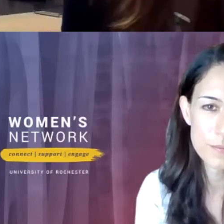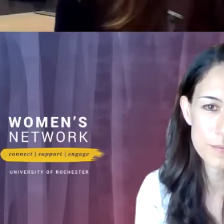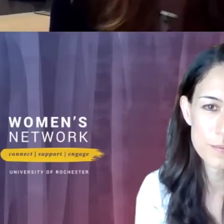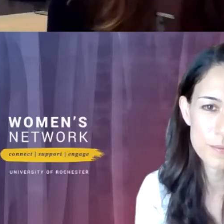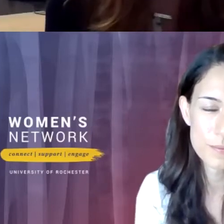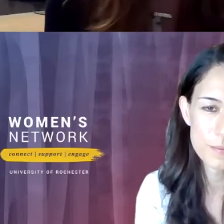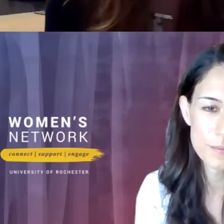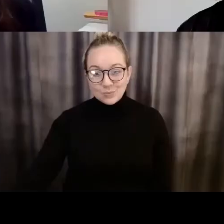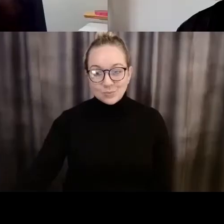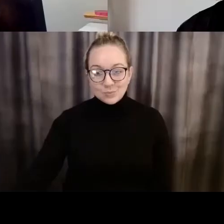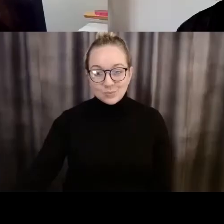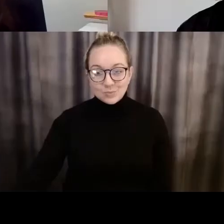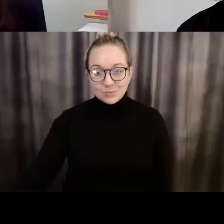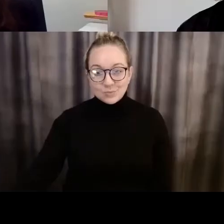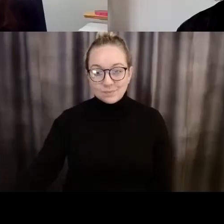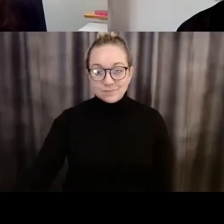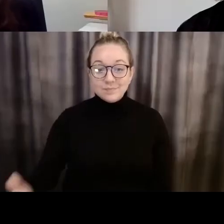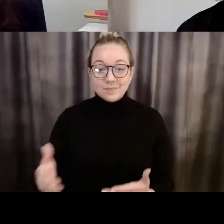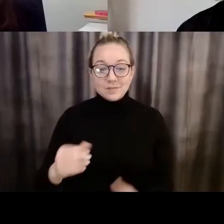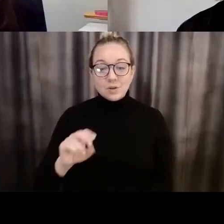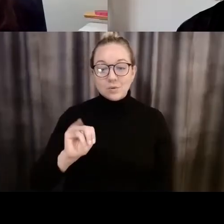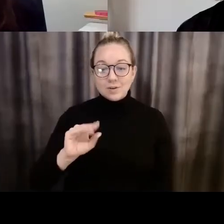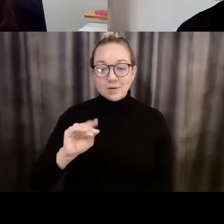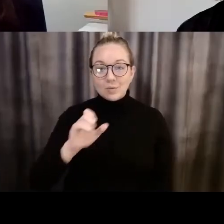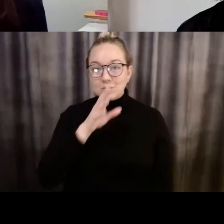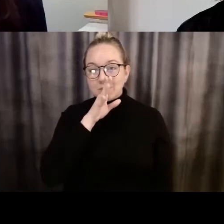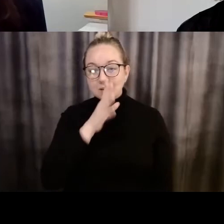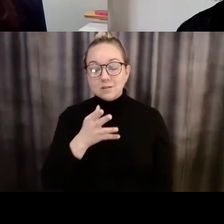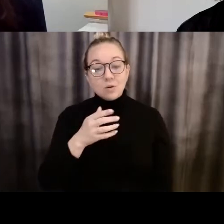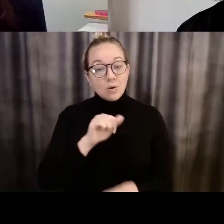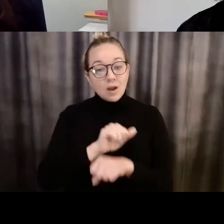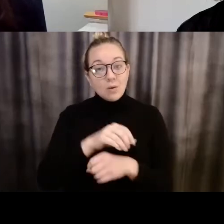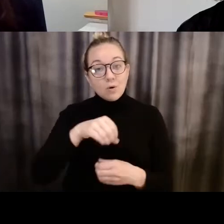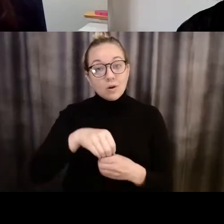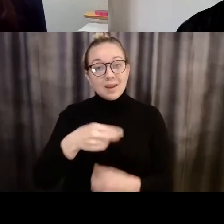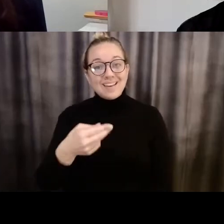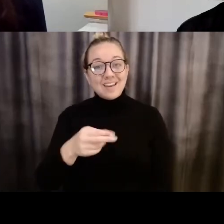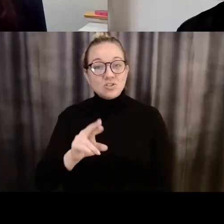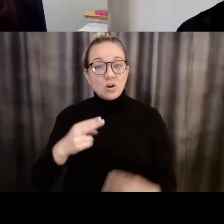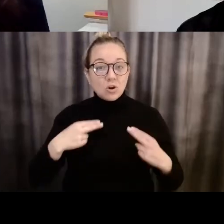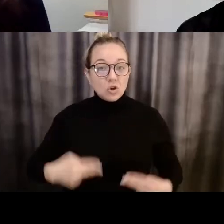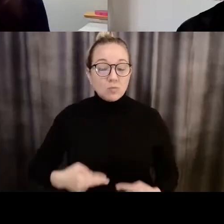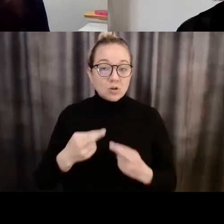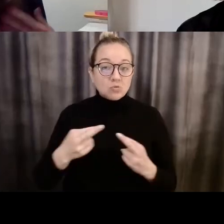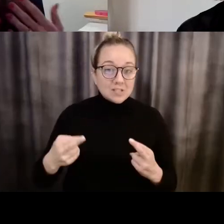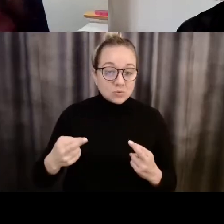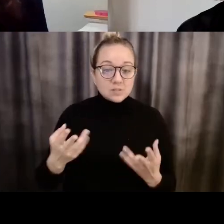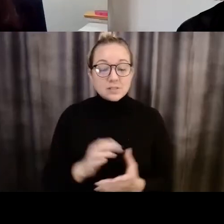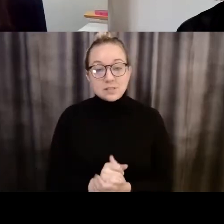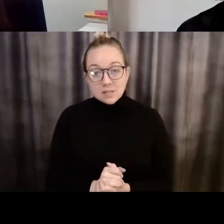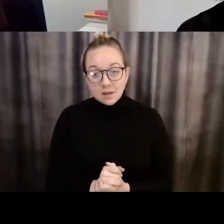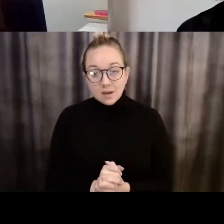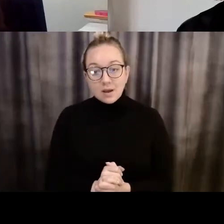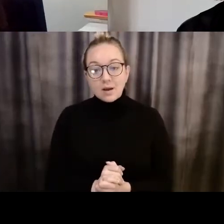everyone. So working in human resources, obviously with COVID, there's been